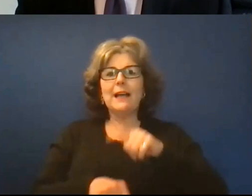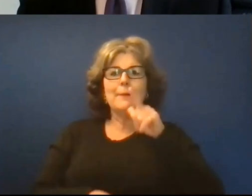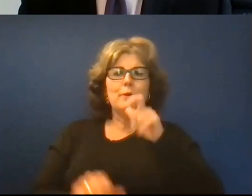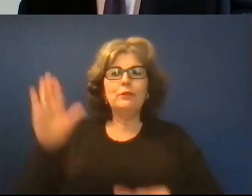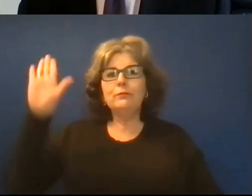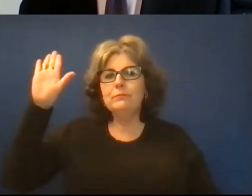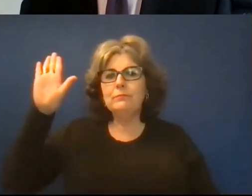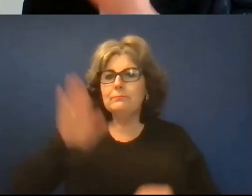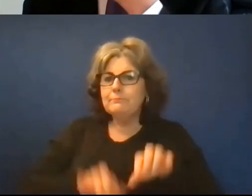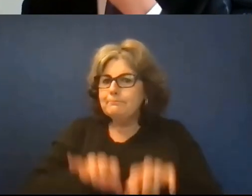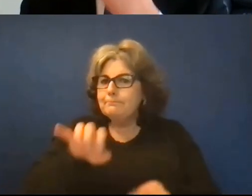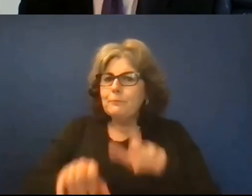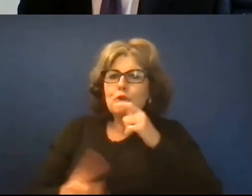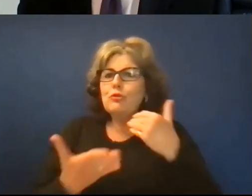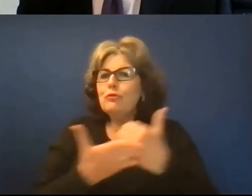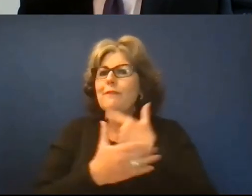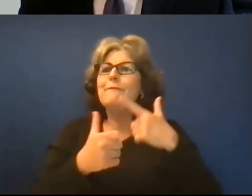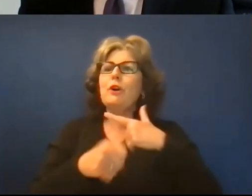us in the chat. Who's new?